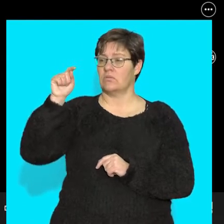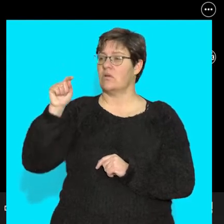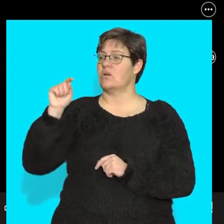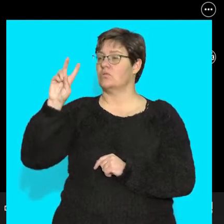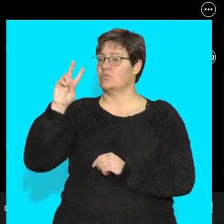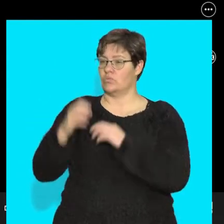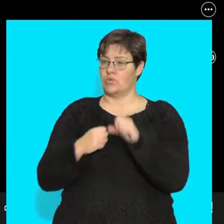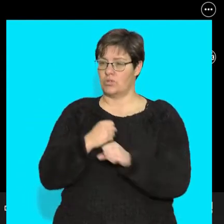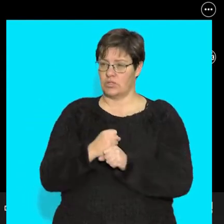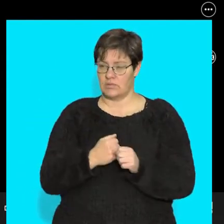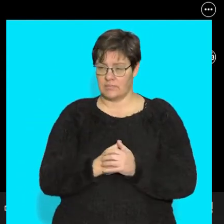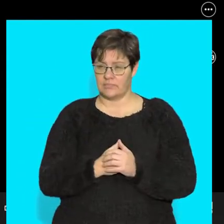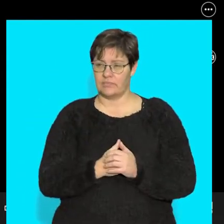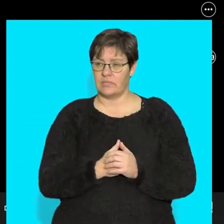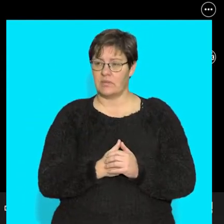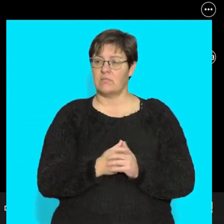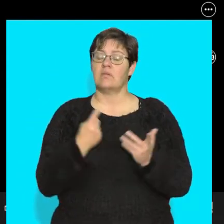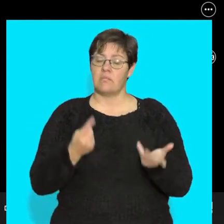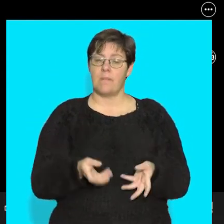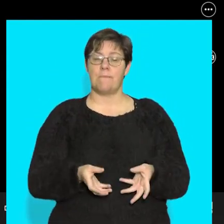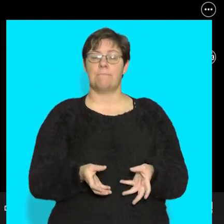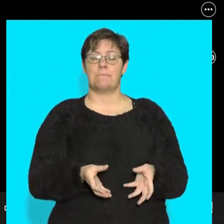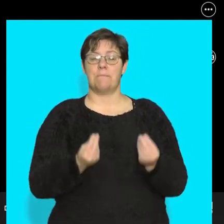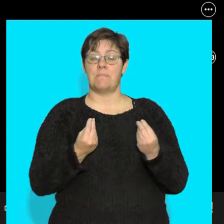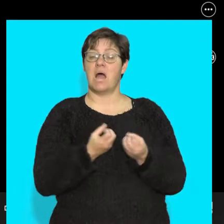that will be 2. So this person will end up having